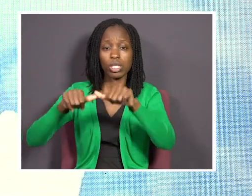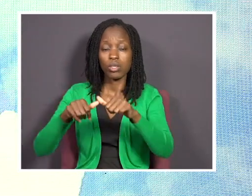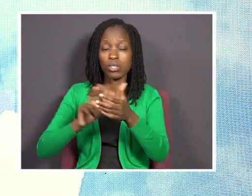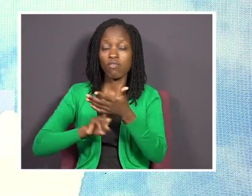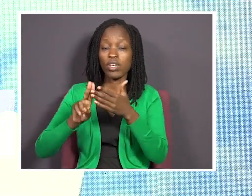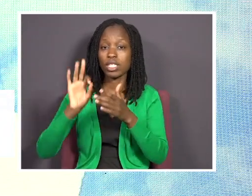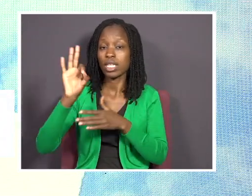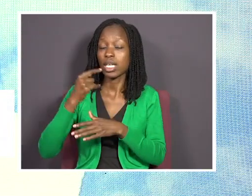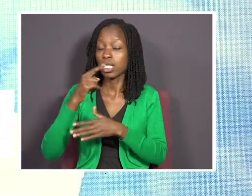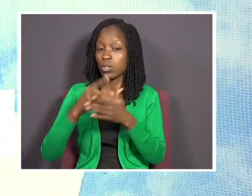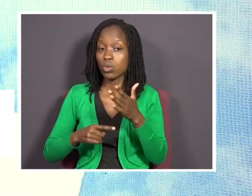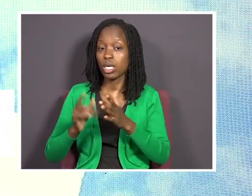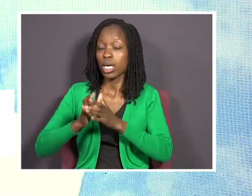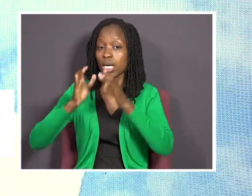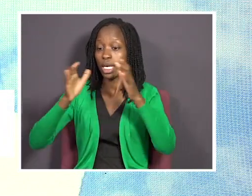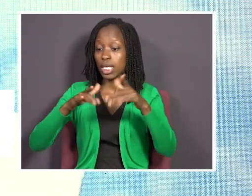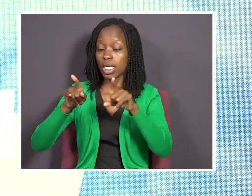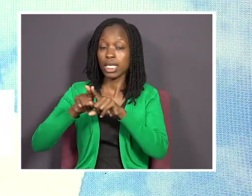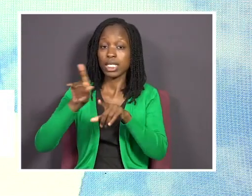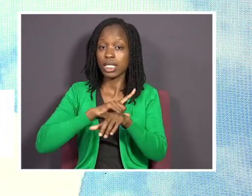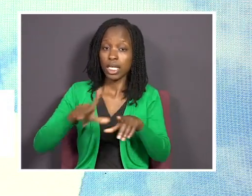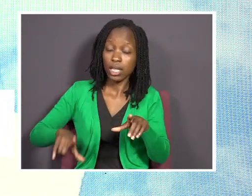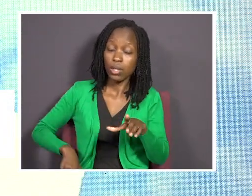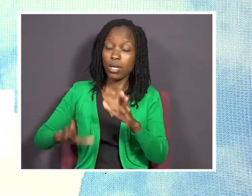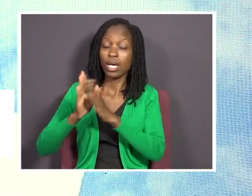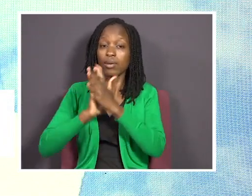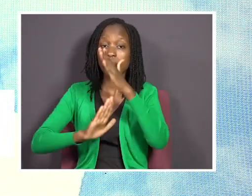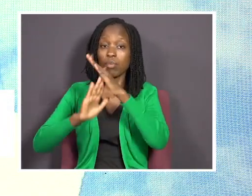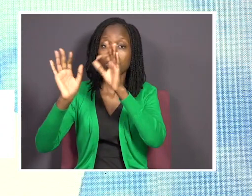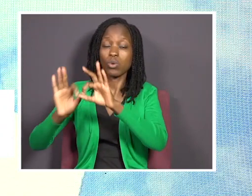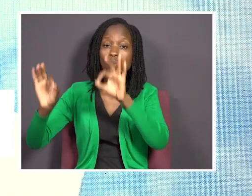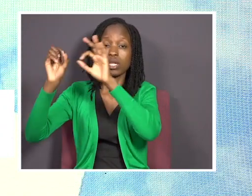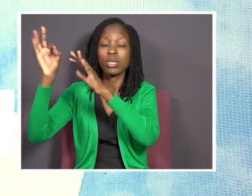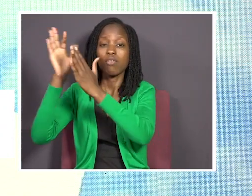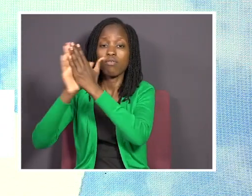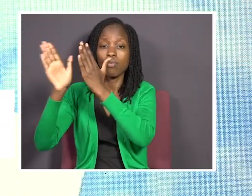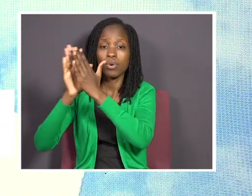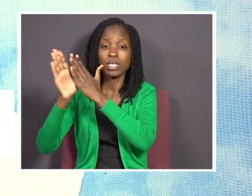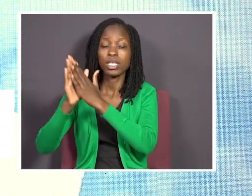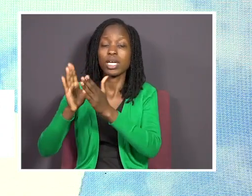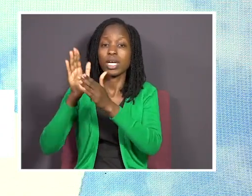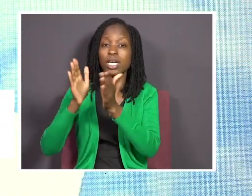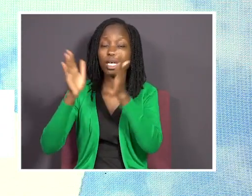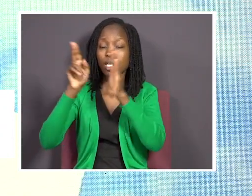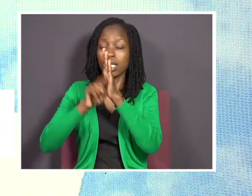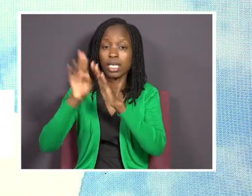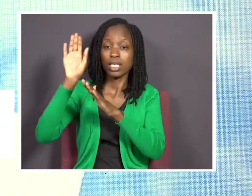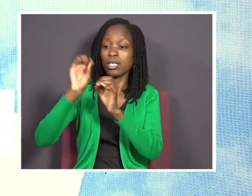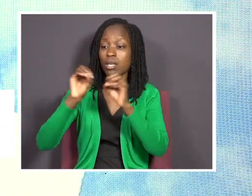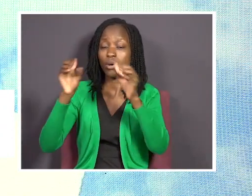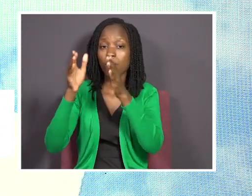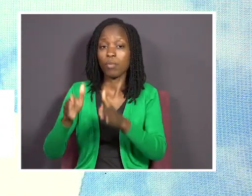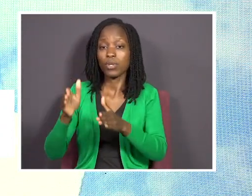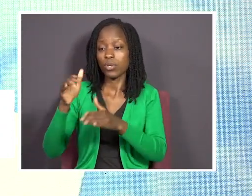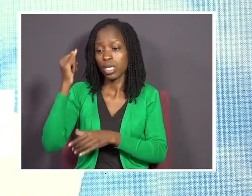3, great is the Lord and most worthy of praise. His greatness no one